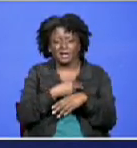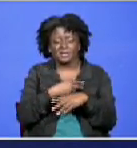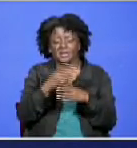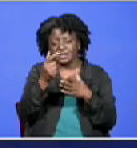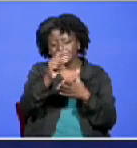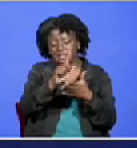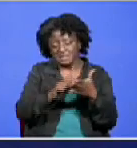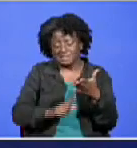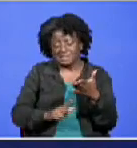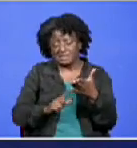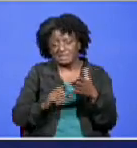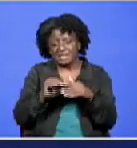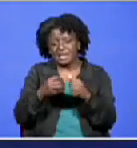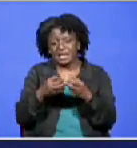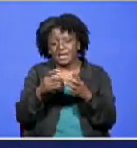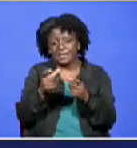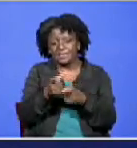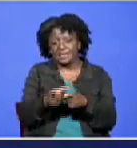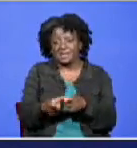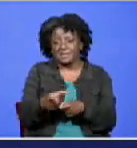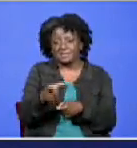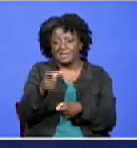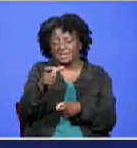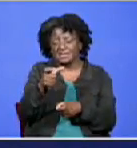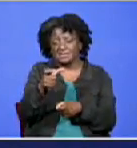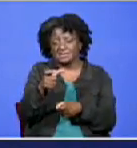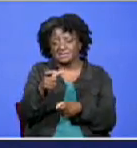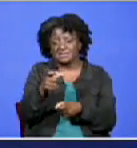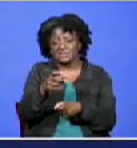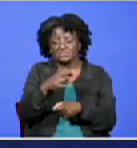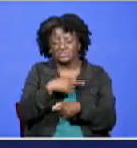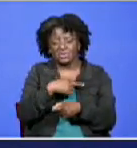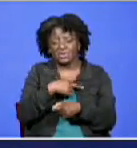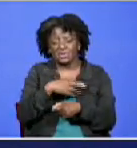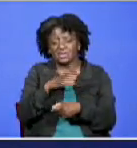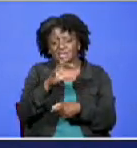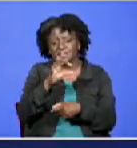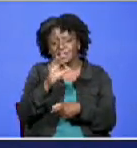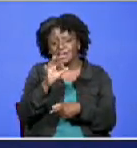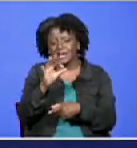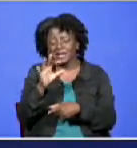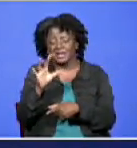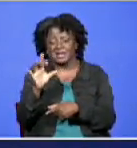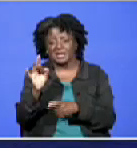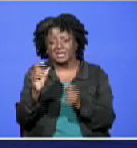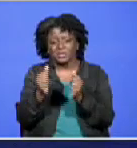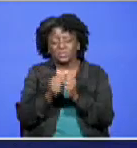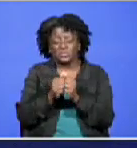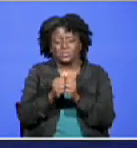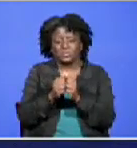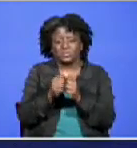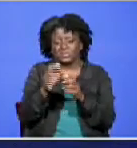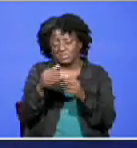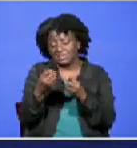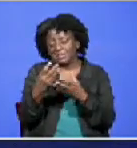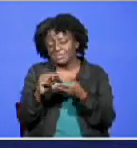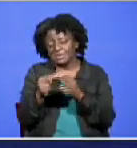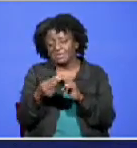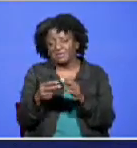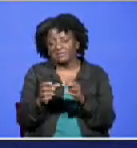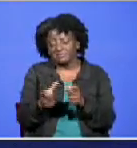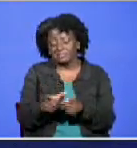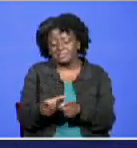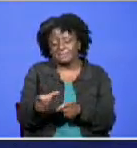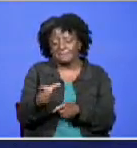2,803 pins and a 156 average. Florida Mae Wilson was 98th with 2,646 pins, while Angie Smith was